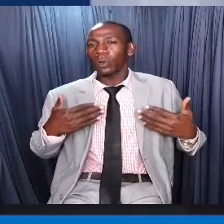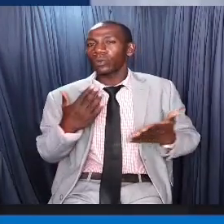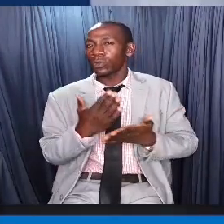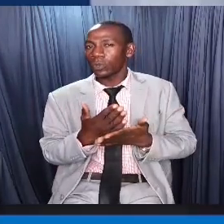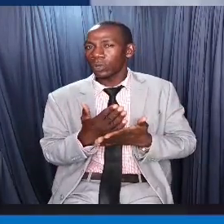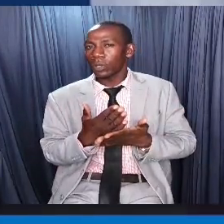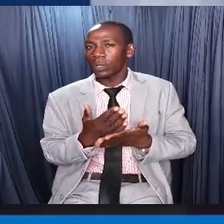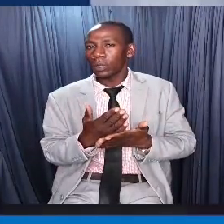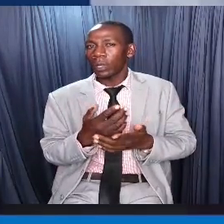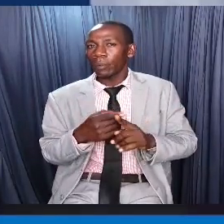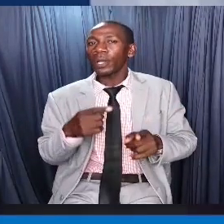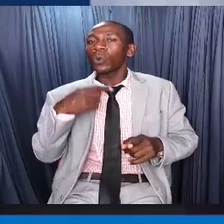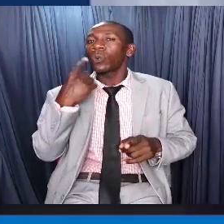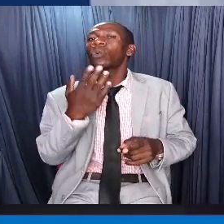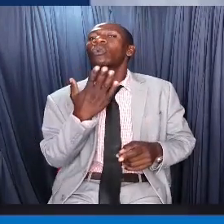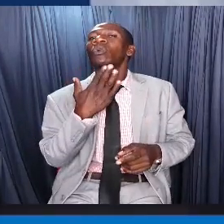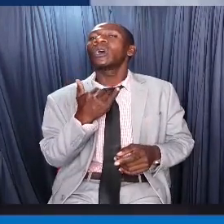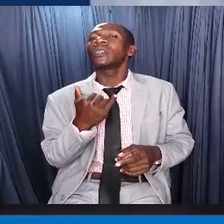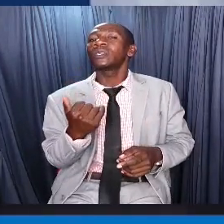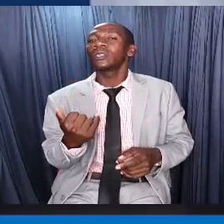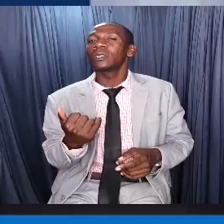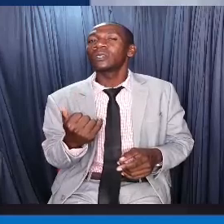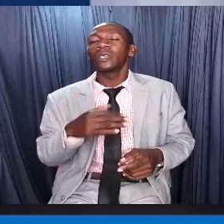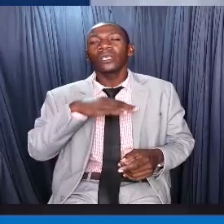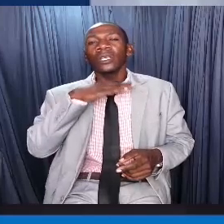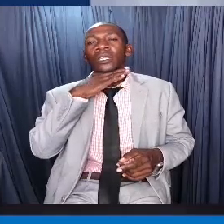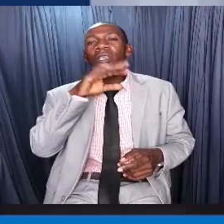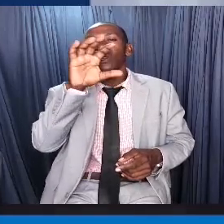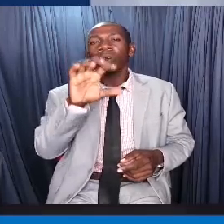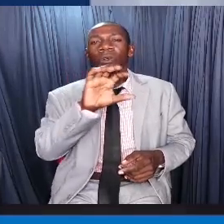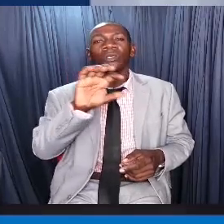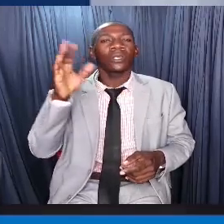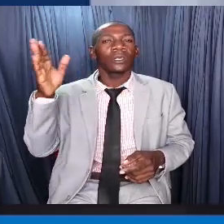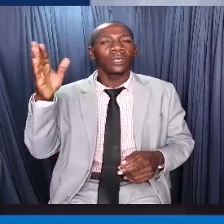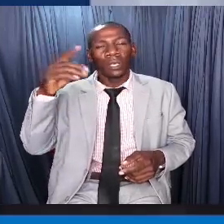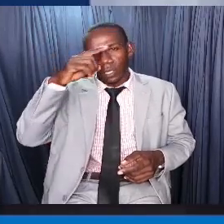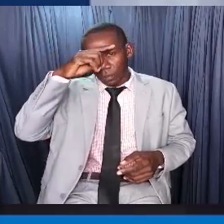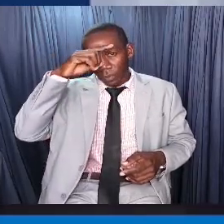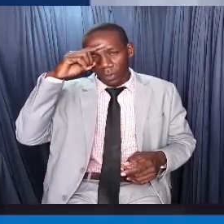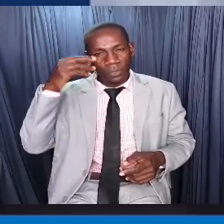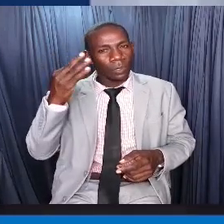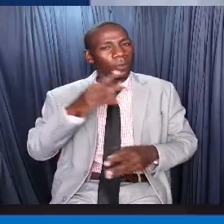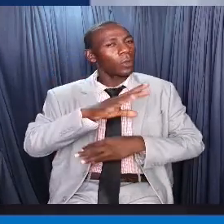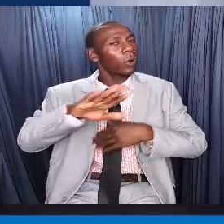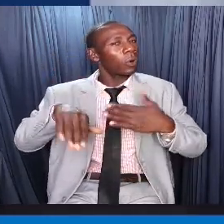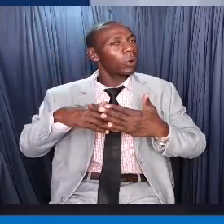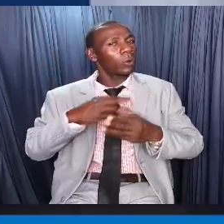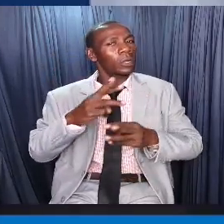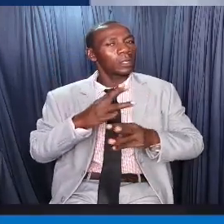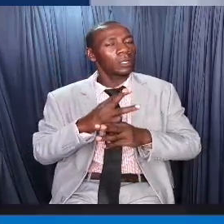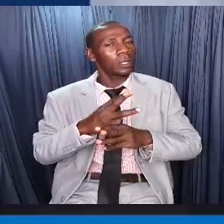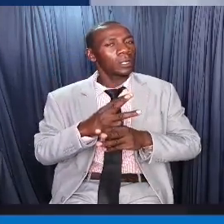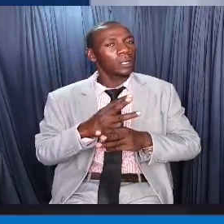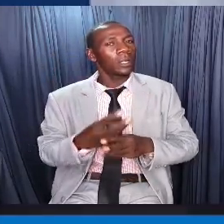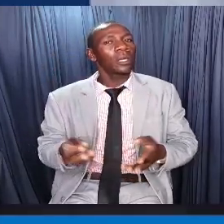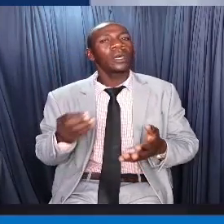people truly. Lakini anasema ni atakaye. But he says to one who is. Alikufa pale msalabani. He died on the cross. Kwa ajili ya ulimwengu mzima. For the sake of the whole world.